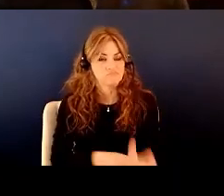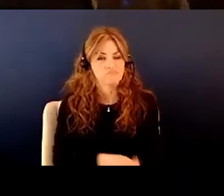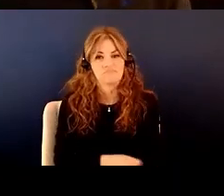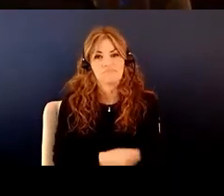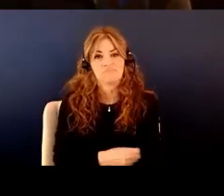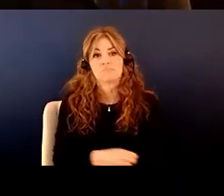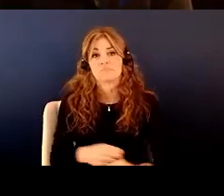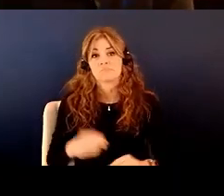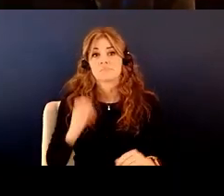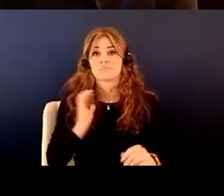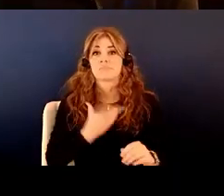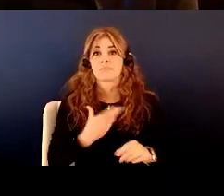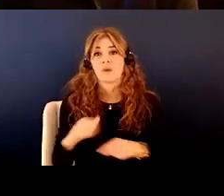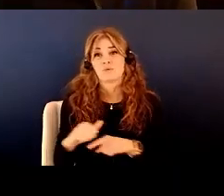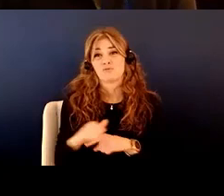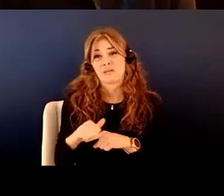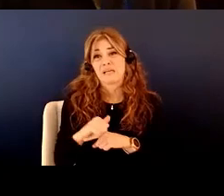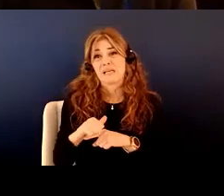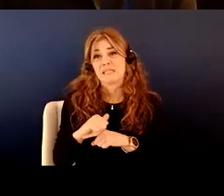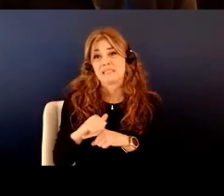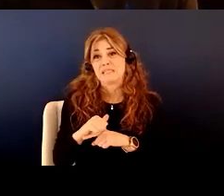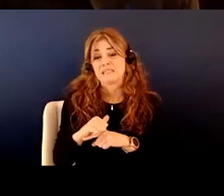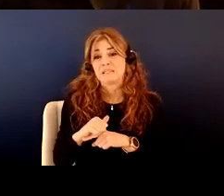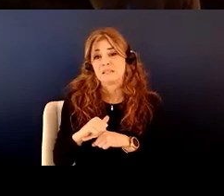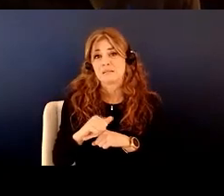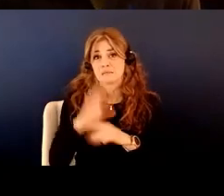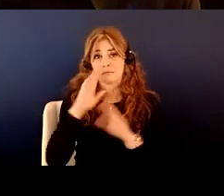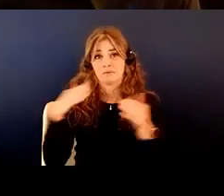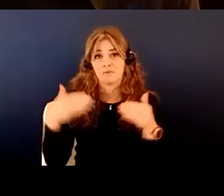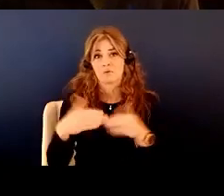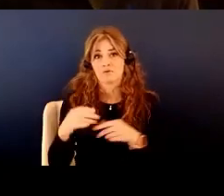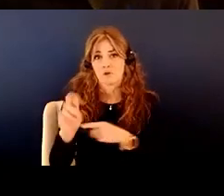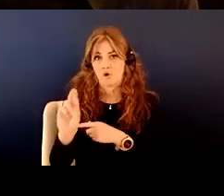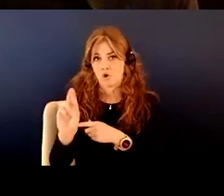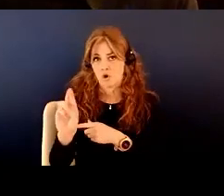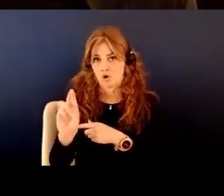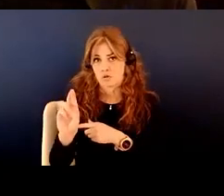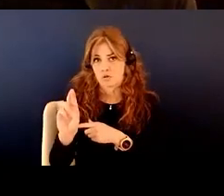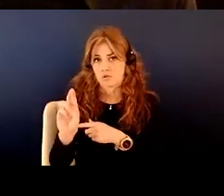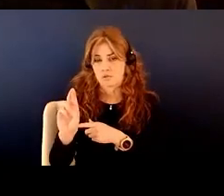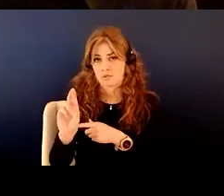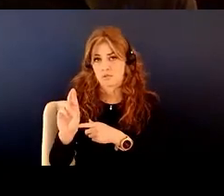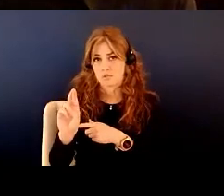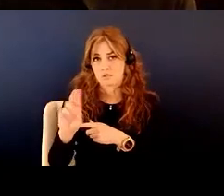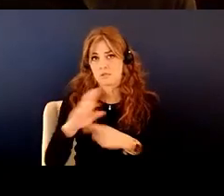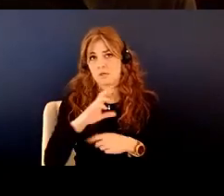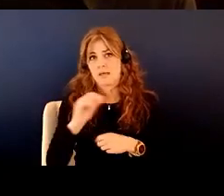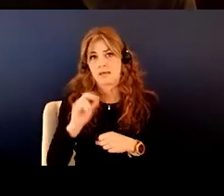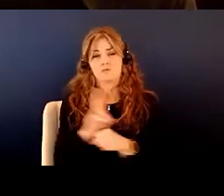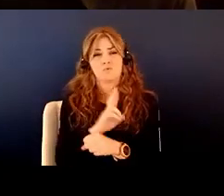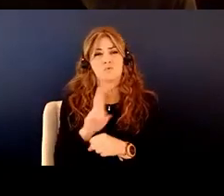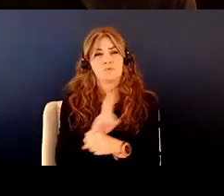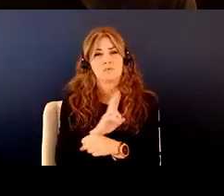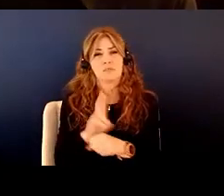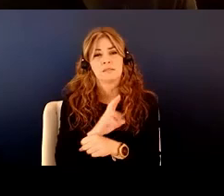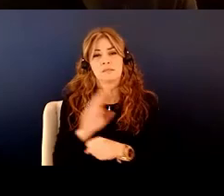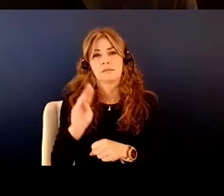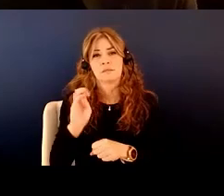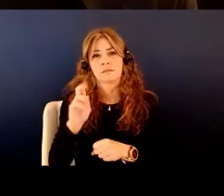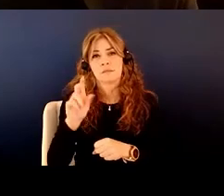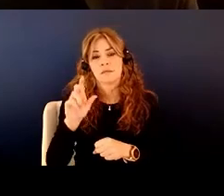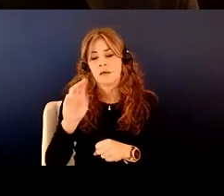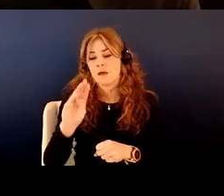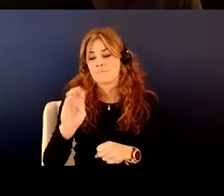Our trainings largely focus on R and implementing meta-analytic